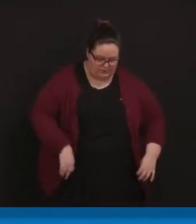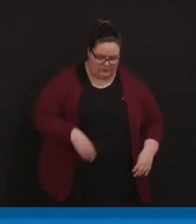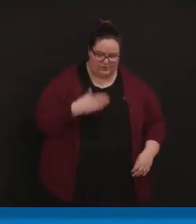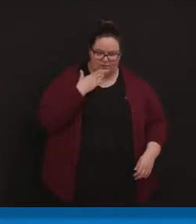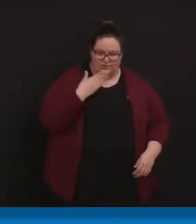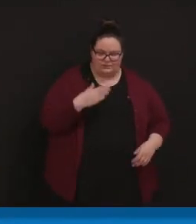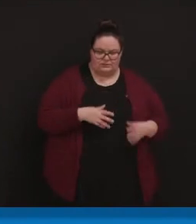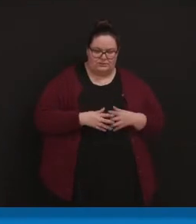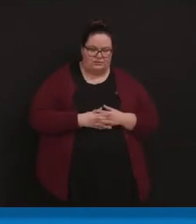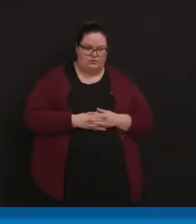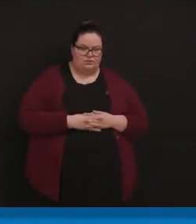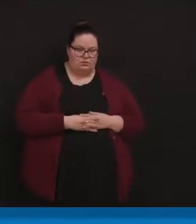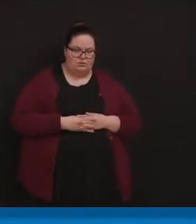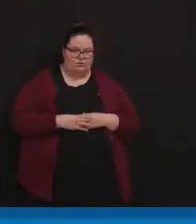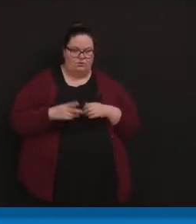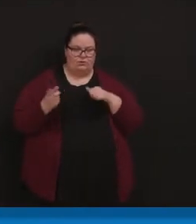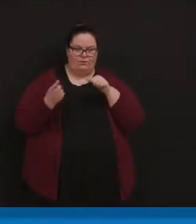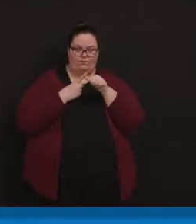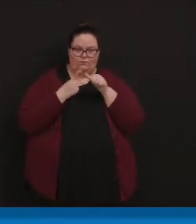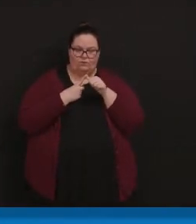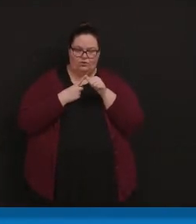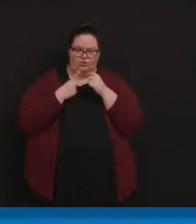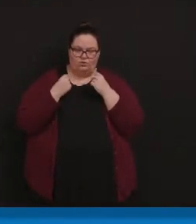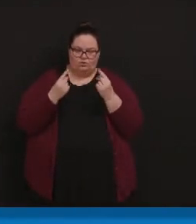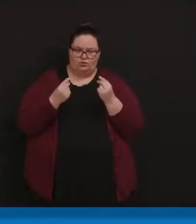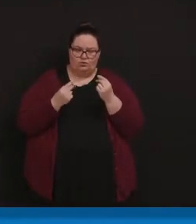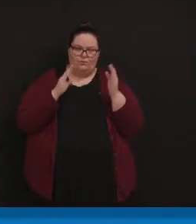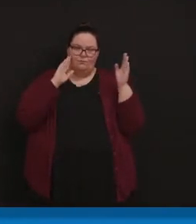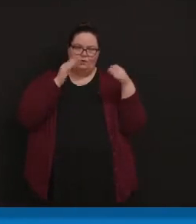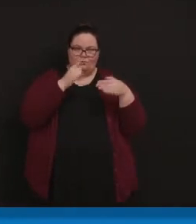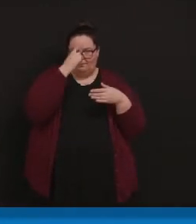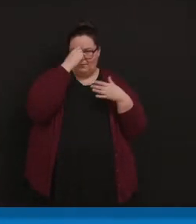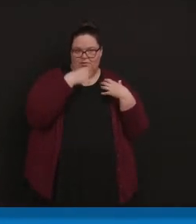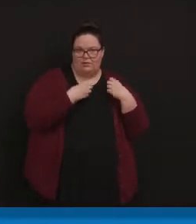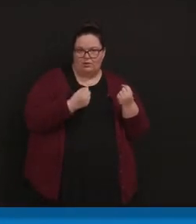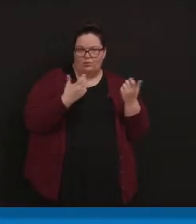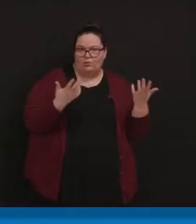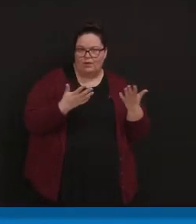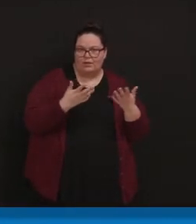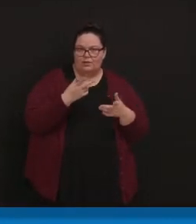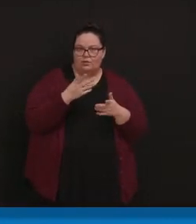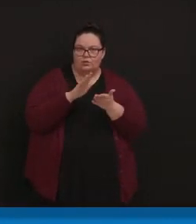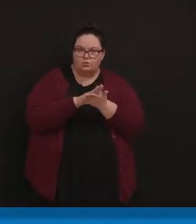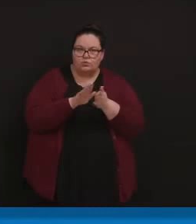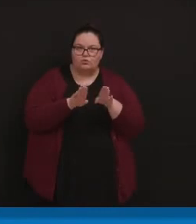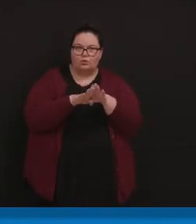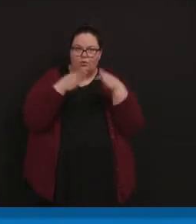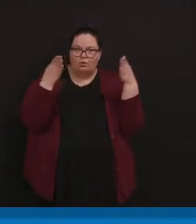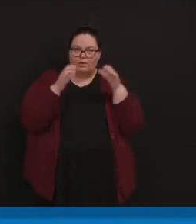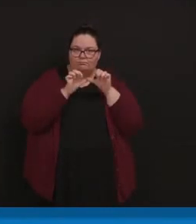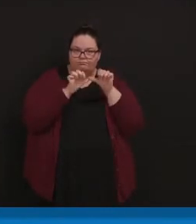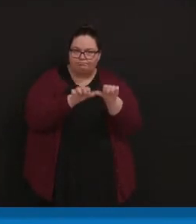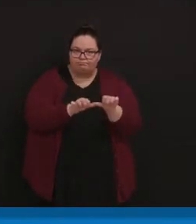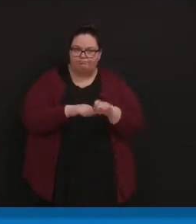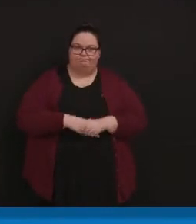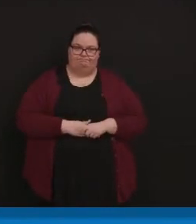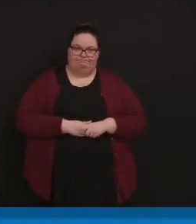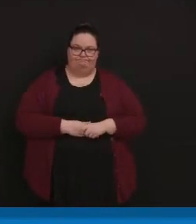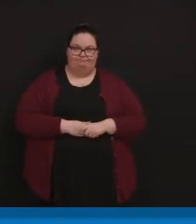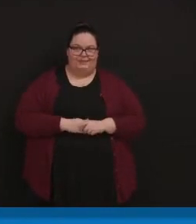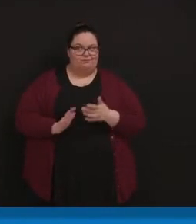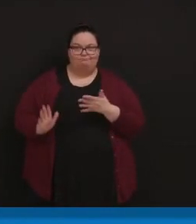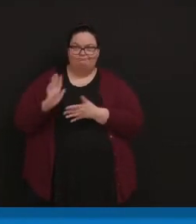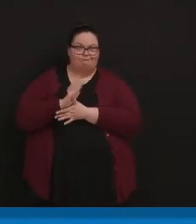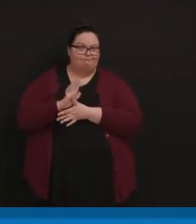Thanks, Harry, for the question. So the first thing that we're doing to try and deal with the mental health crisis is by keeping schools open, which is why it's so important that everyone else contribute to that